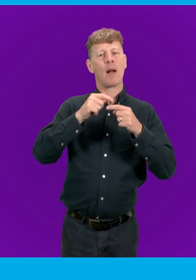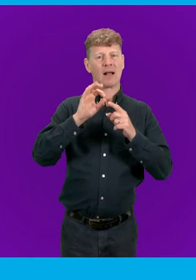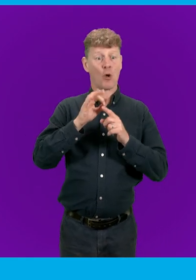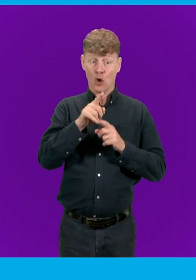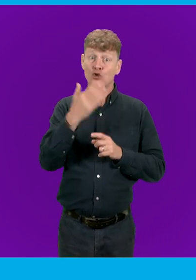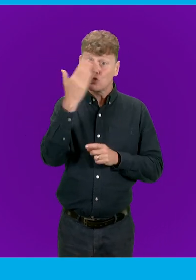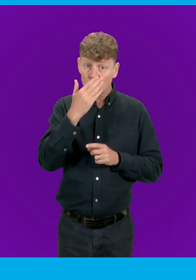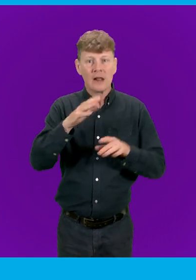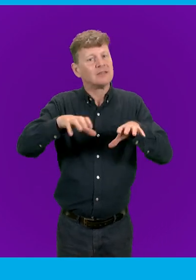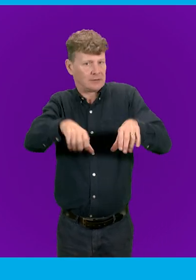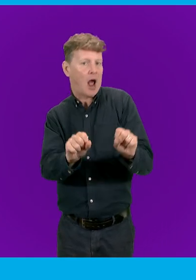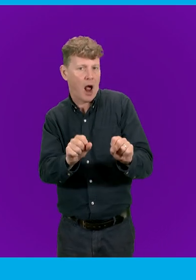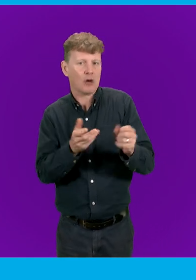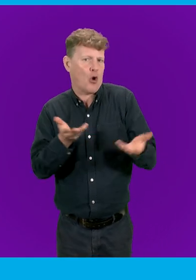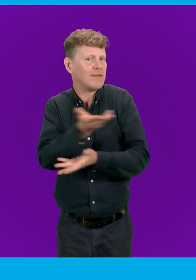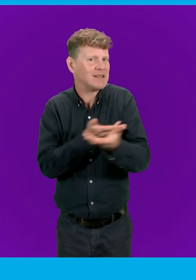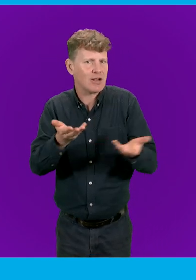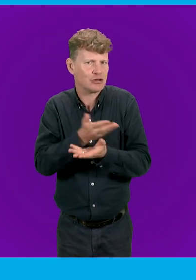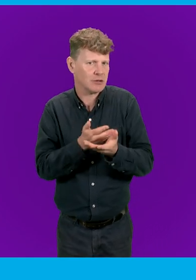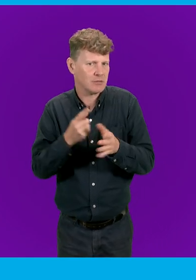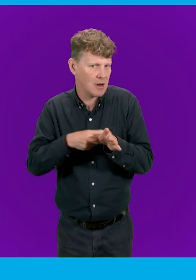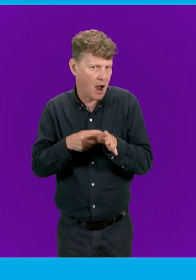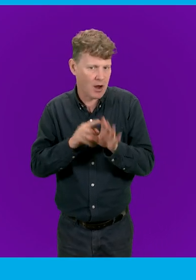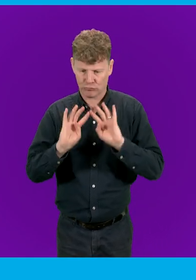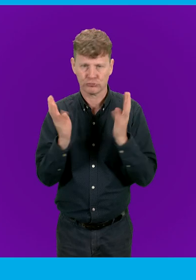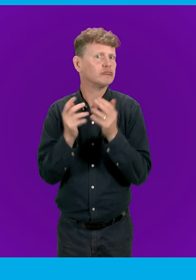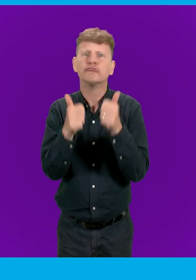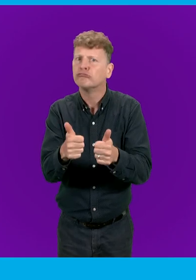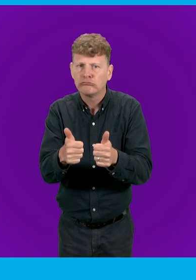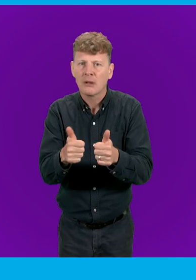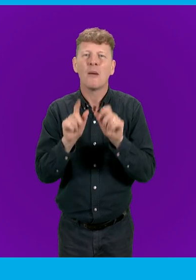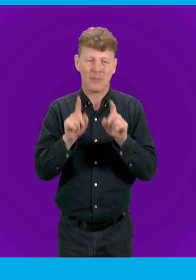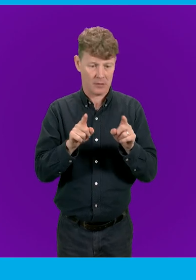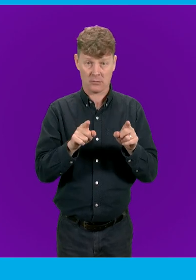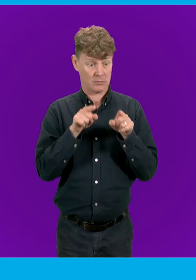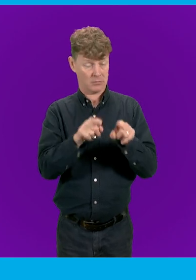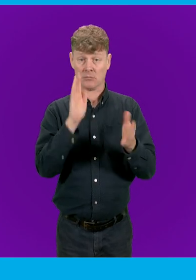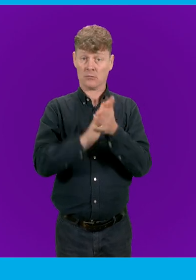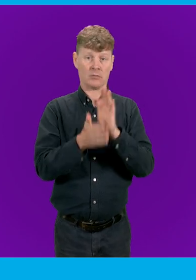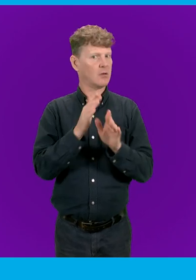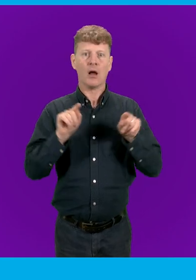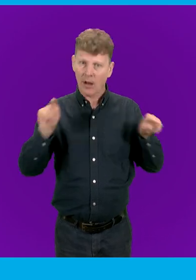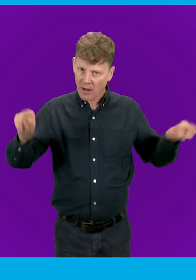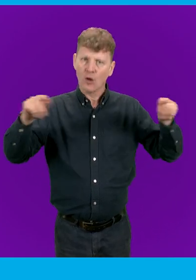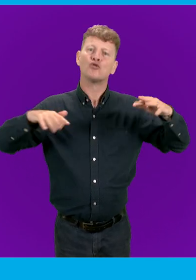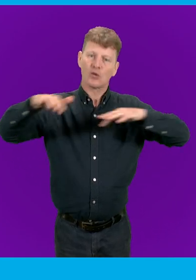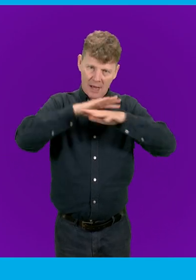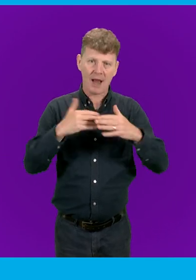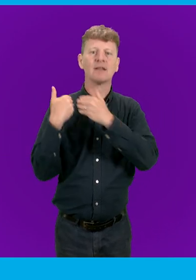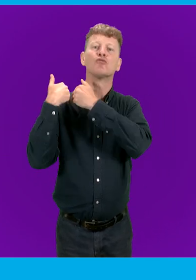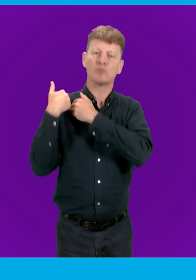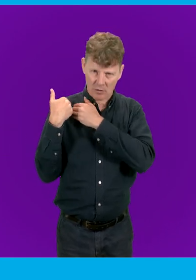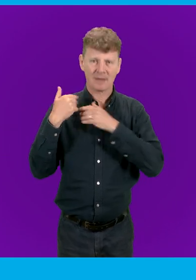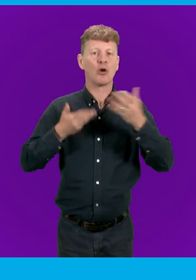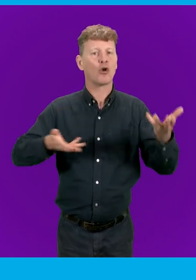the conversation when it comes to young people, but it's everyone else's job to keep that conversation going. But